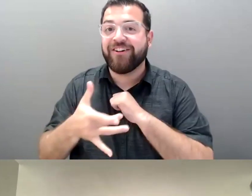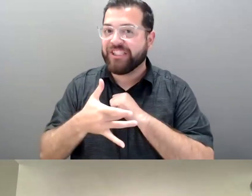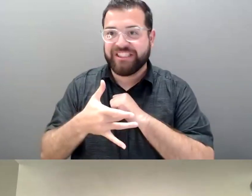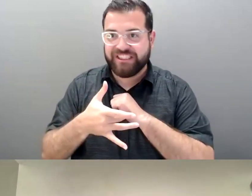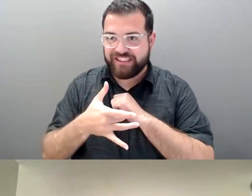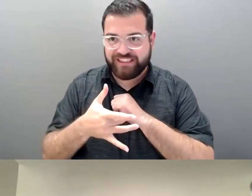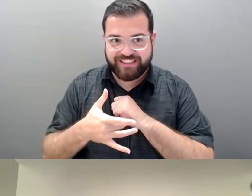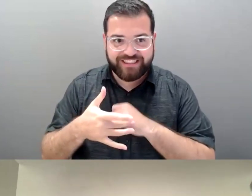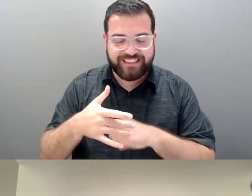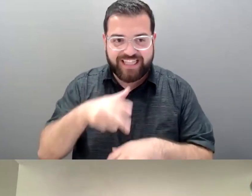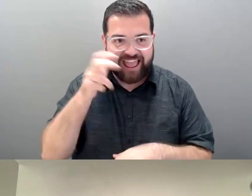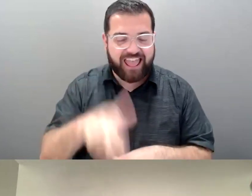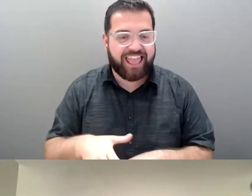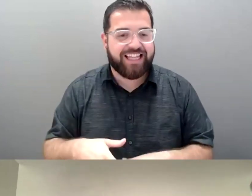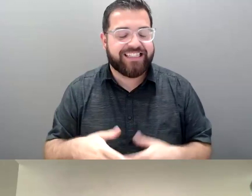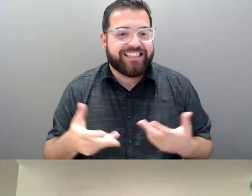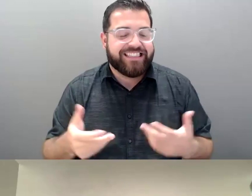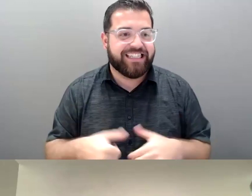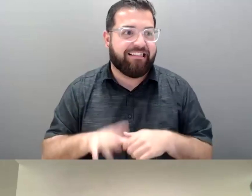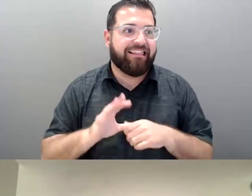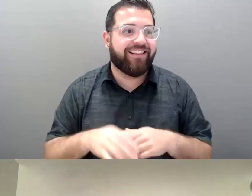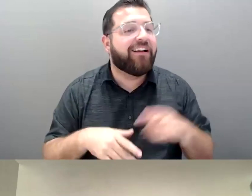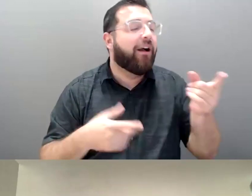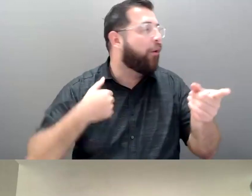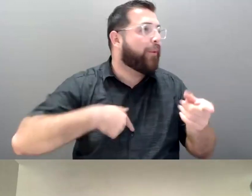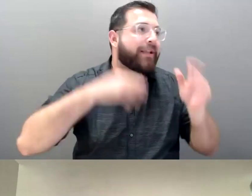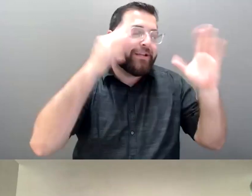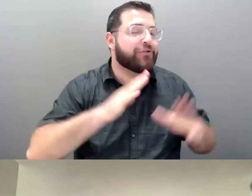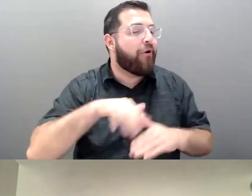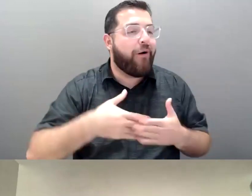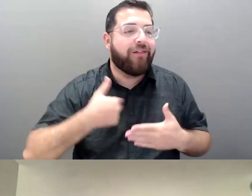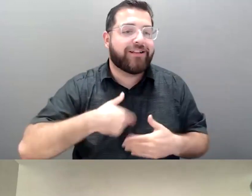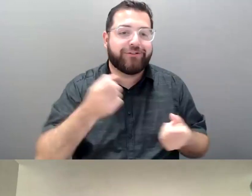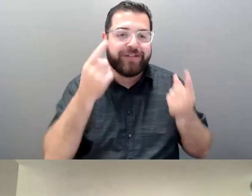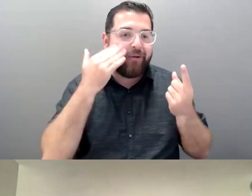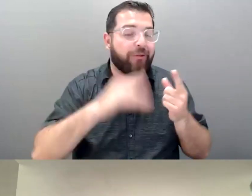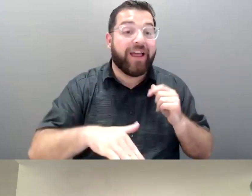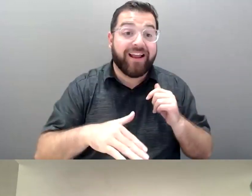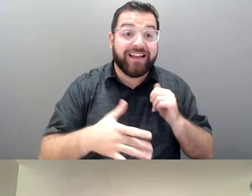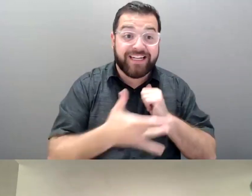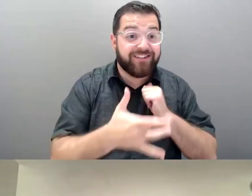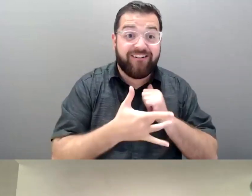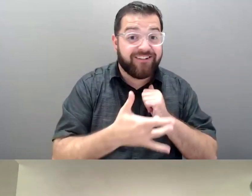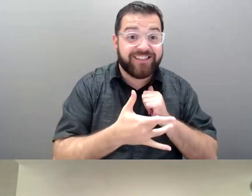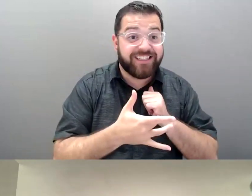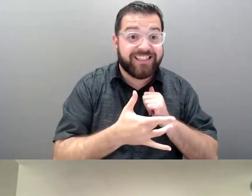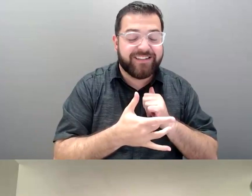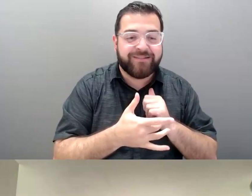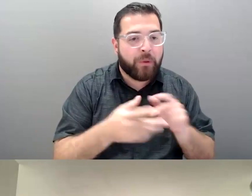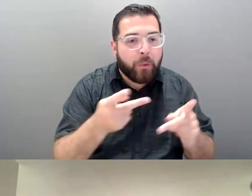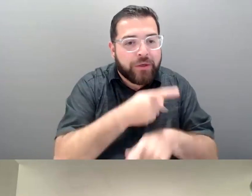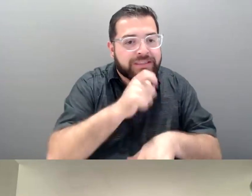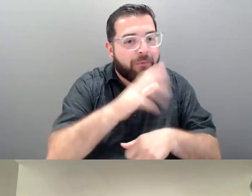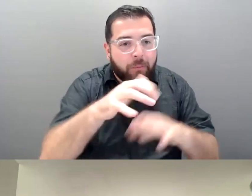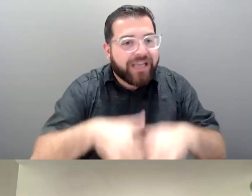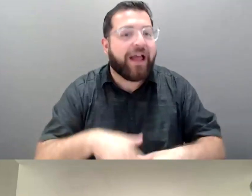So I think as teachers, we all understand that technology breaks down at the worst times. it happens. This